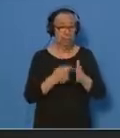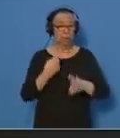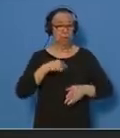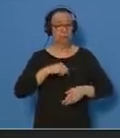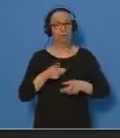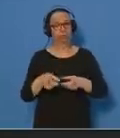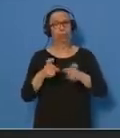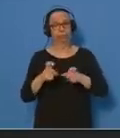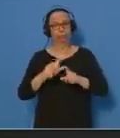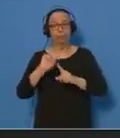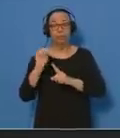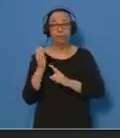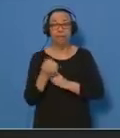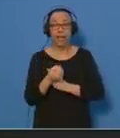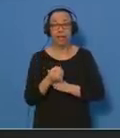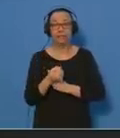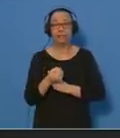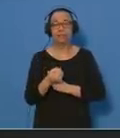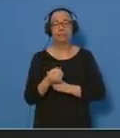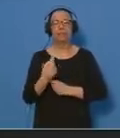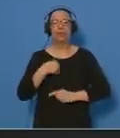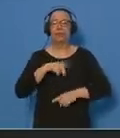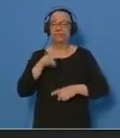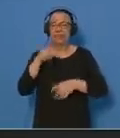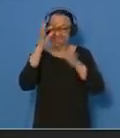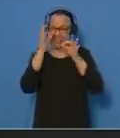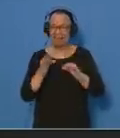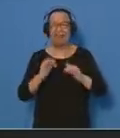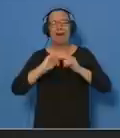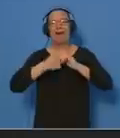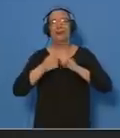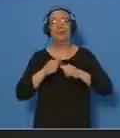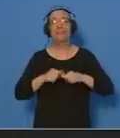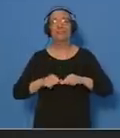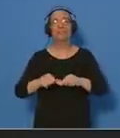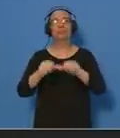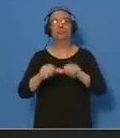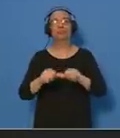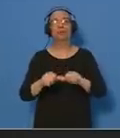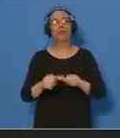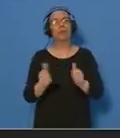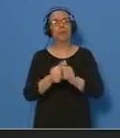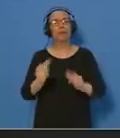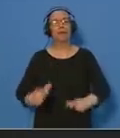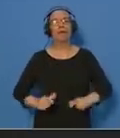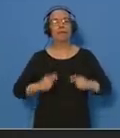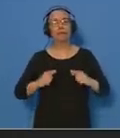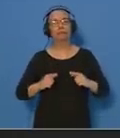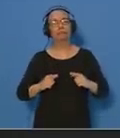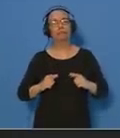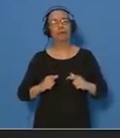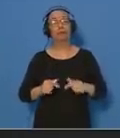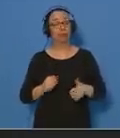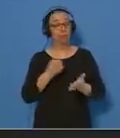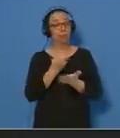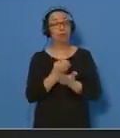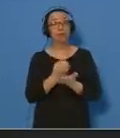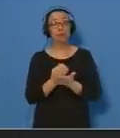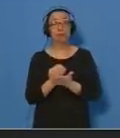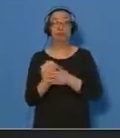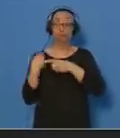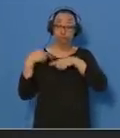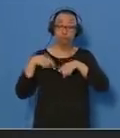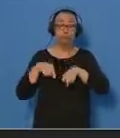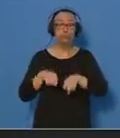fast-moving situation, and we're going to have to figure out how we're going to continue with some semblance of life and some semblance of an economy while